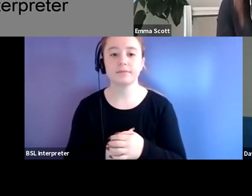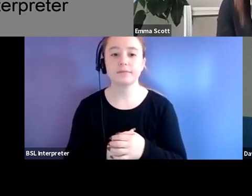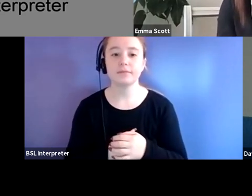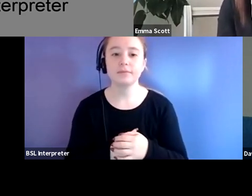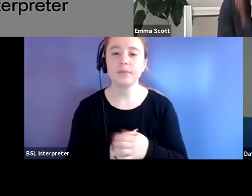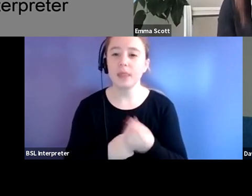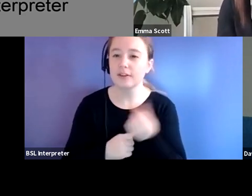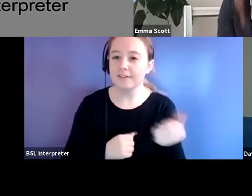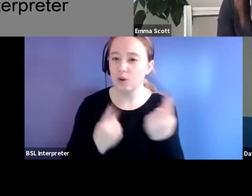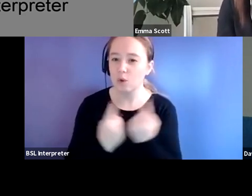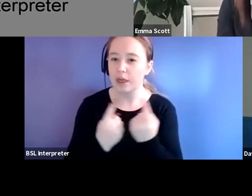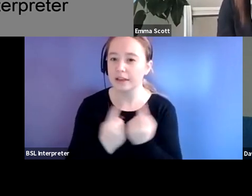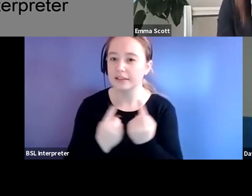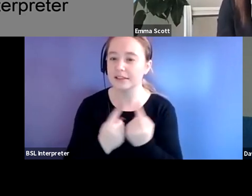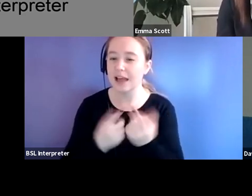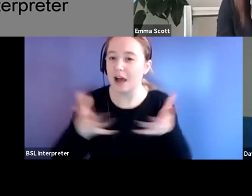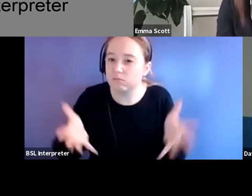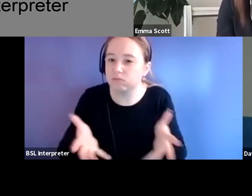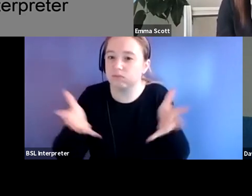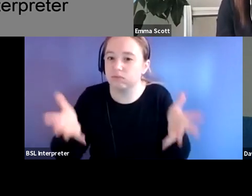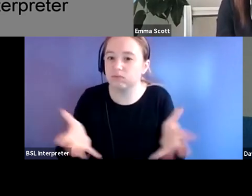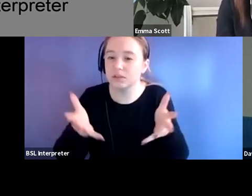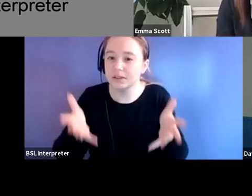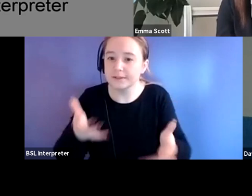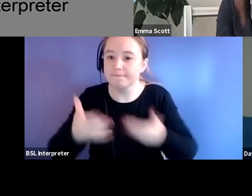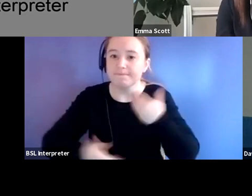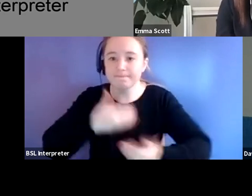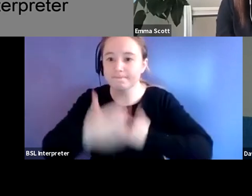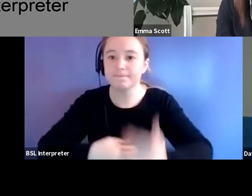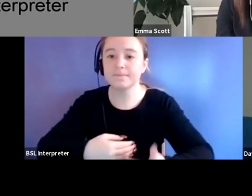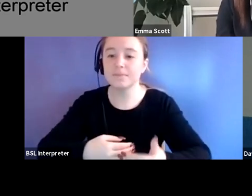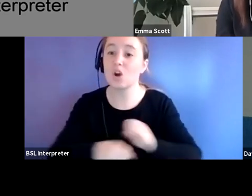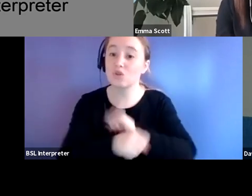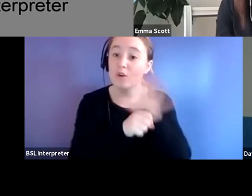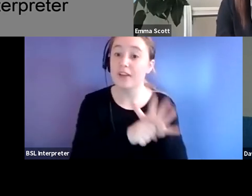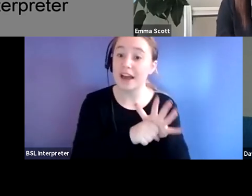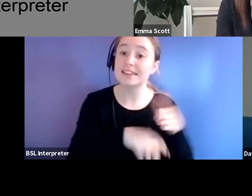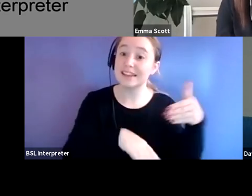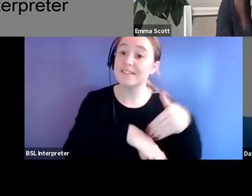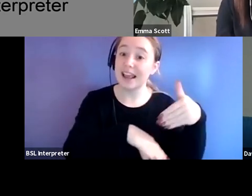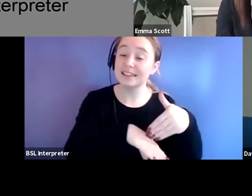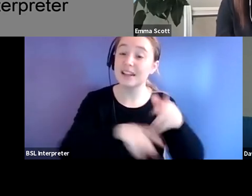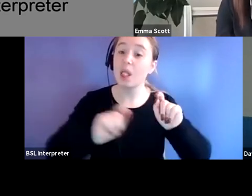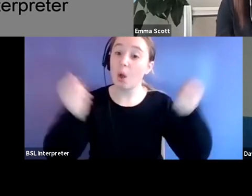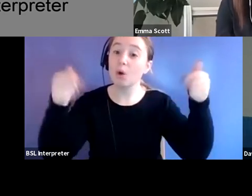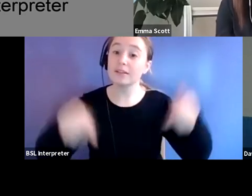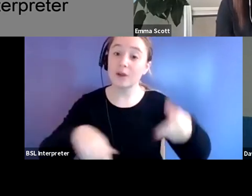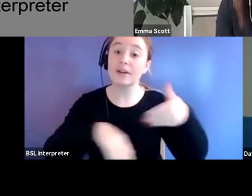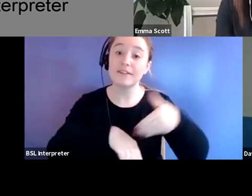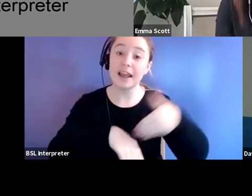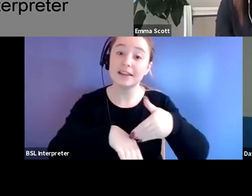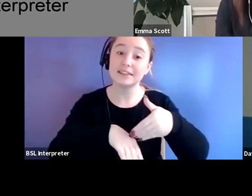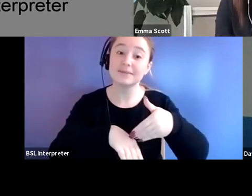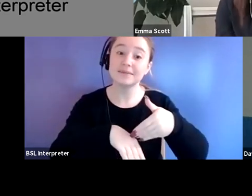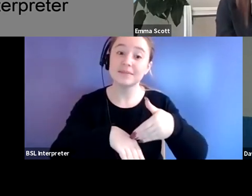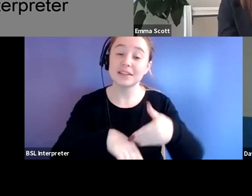couple of drivers, which Irene's already touched on, but I think certainly COVID and lockdown certainly laid bare